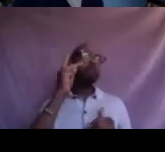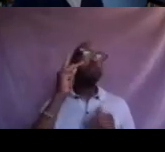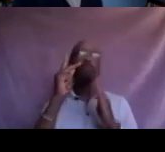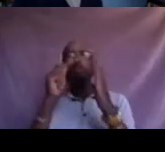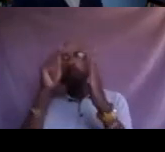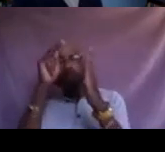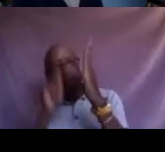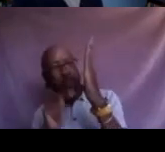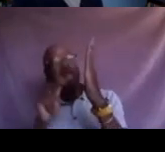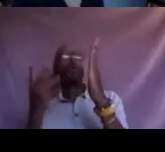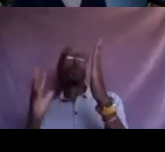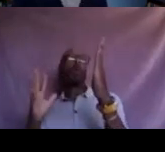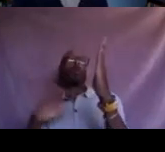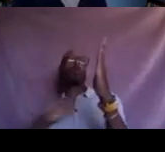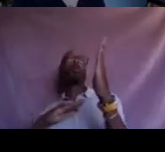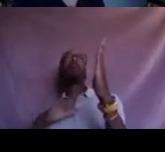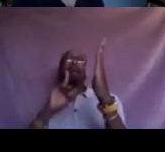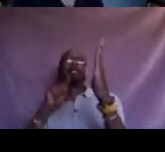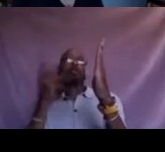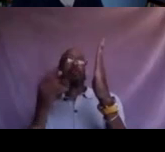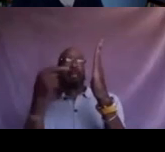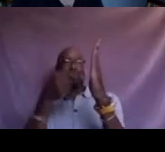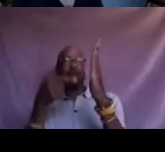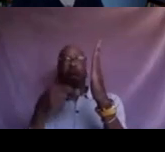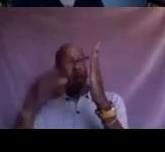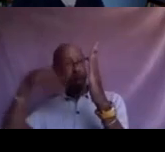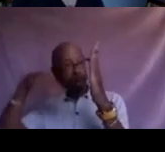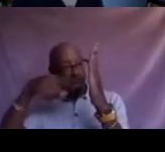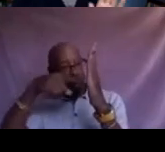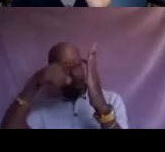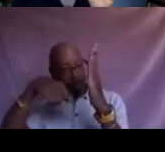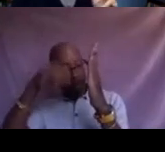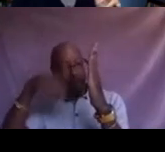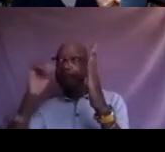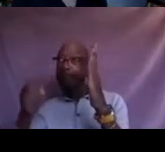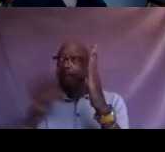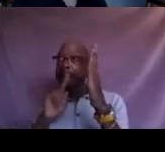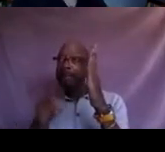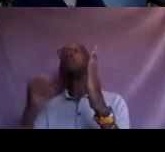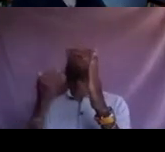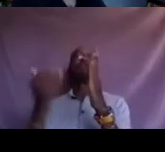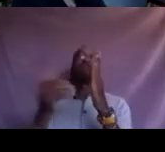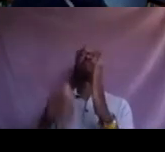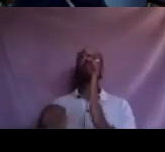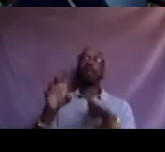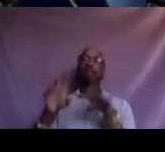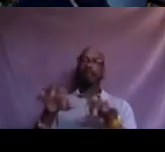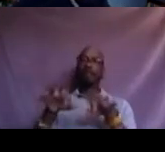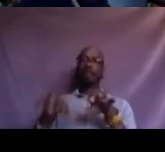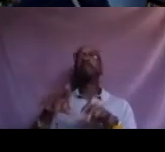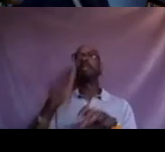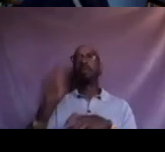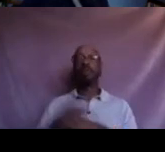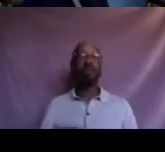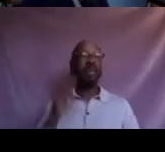has already been answered. And if not, go ahead and pop it right into the Q&A. And what we like about that is it keeps the answers and the questions together. Whereas